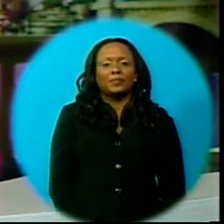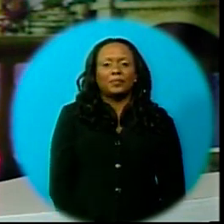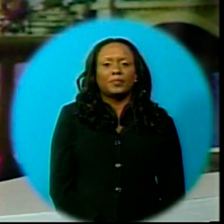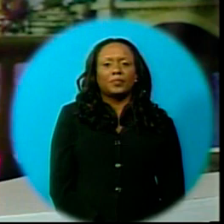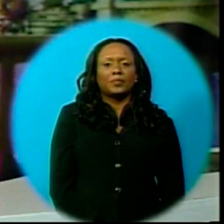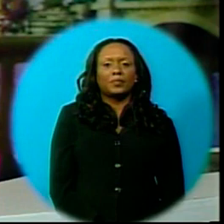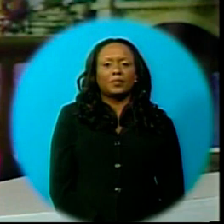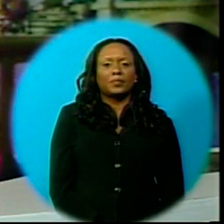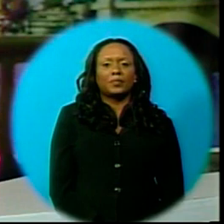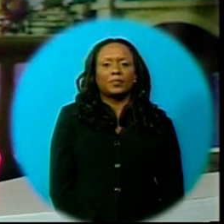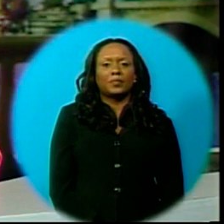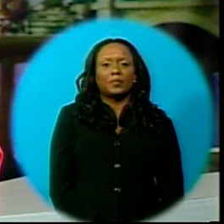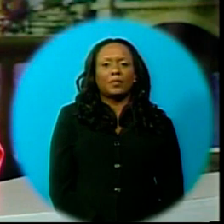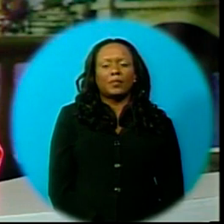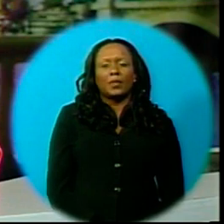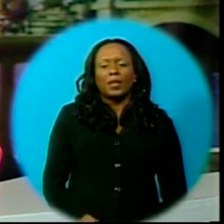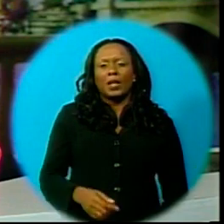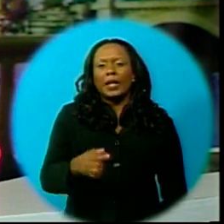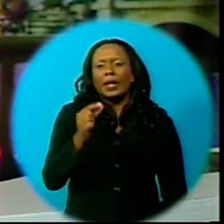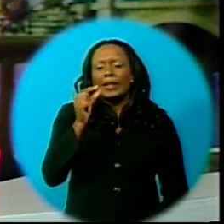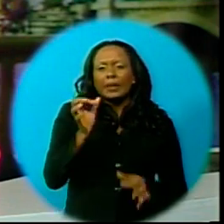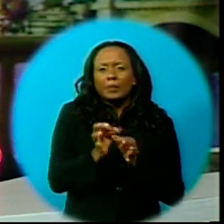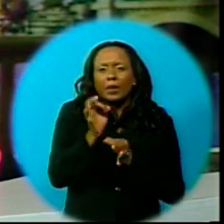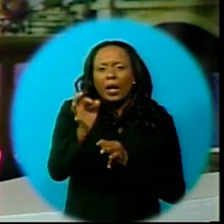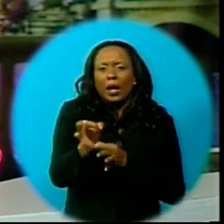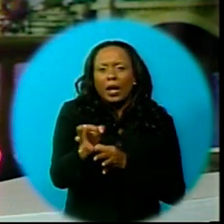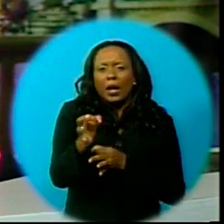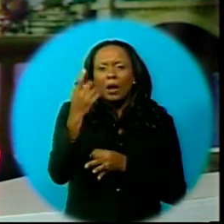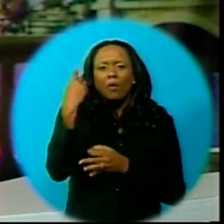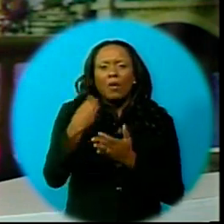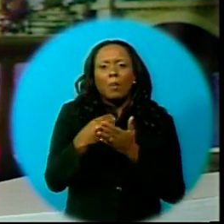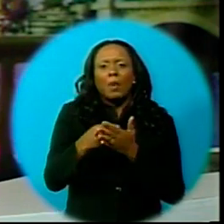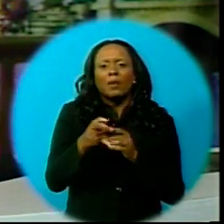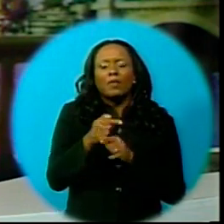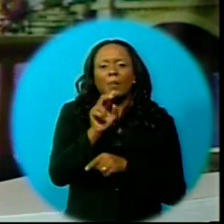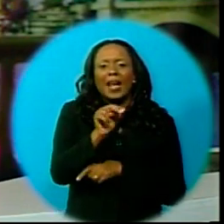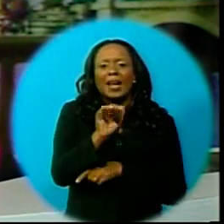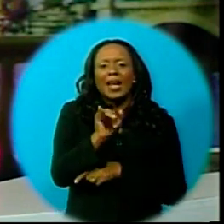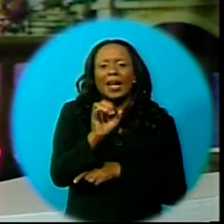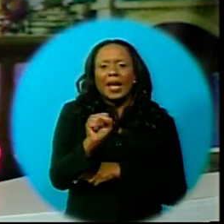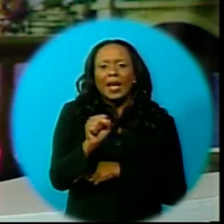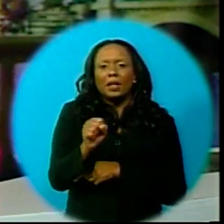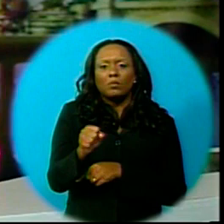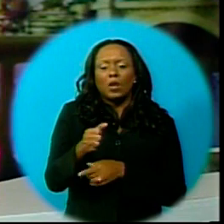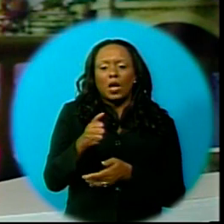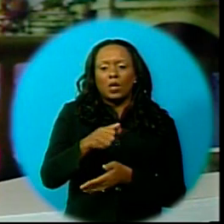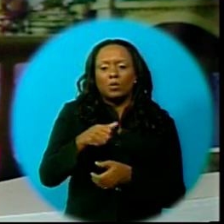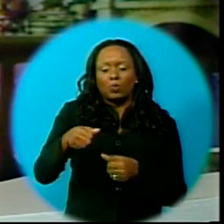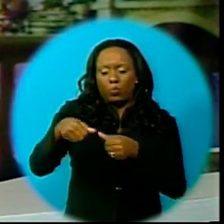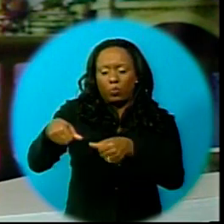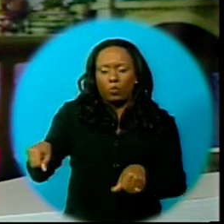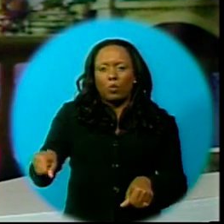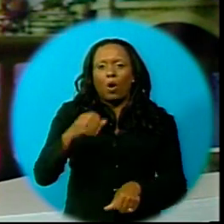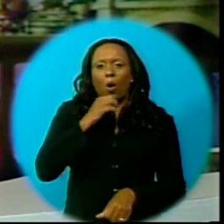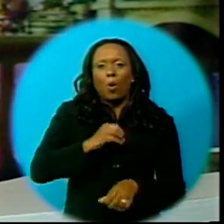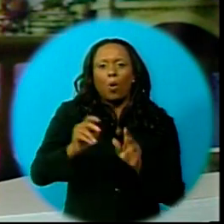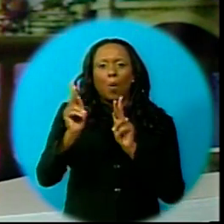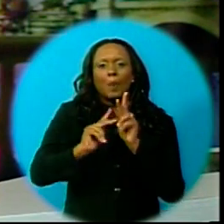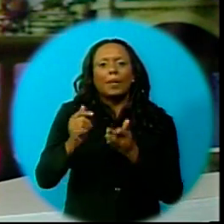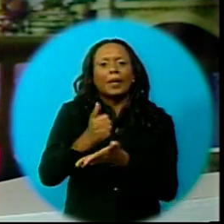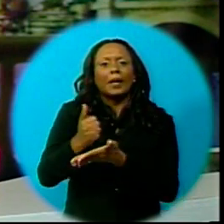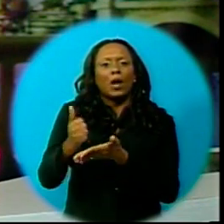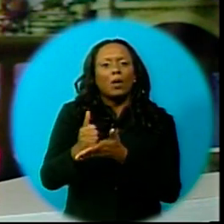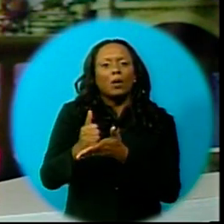430-7189. A slight delay in lodgements by the National Insurance Scheme left several pensioners across